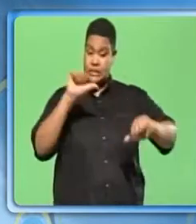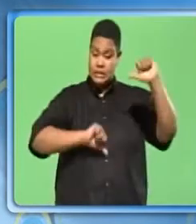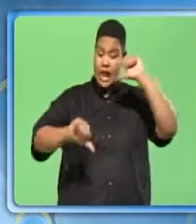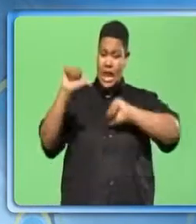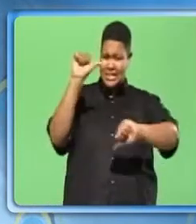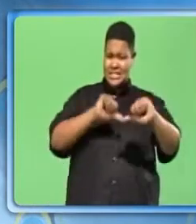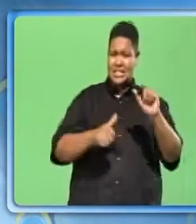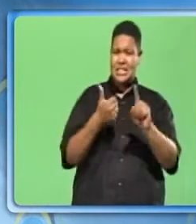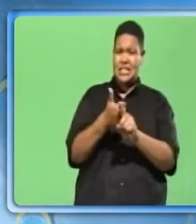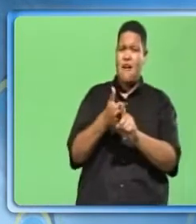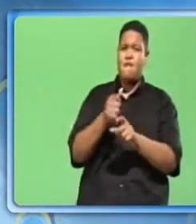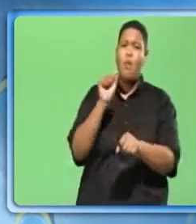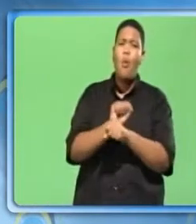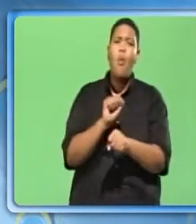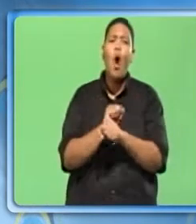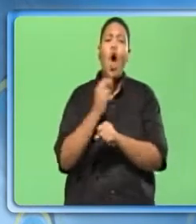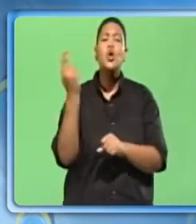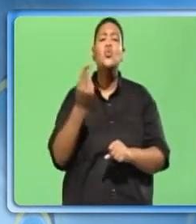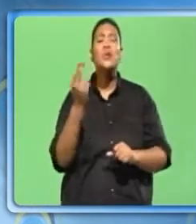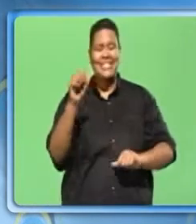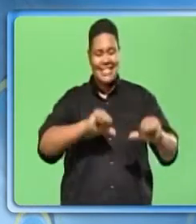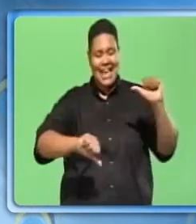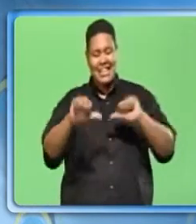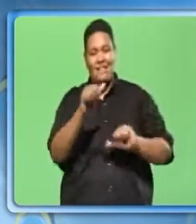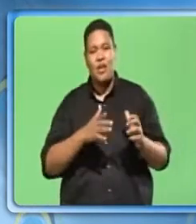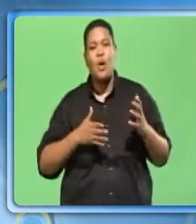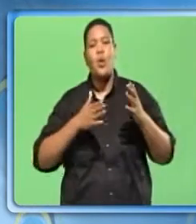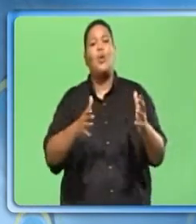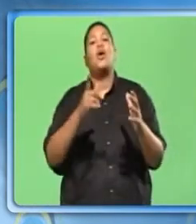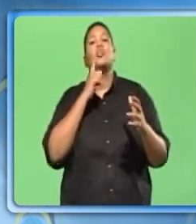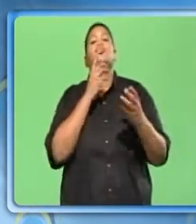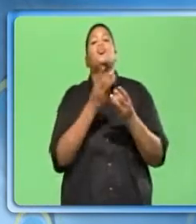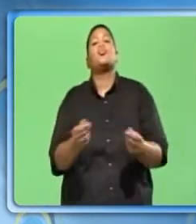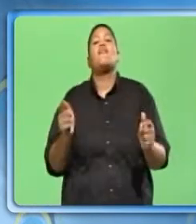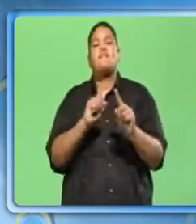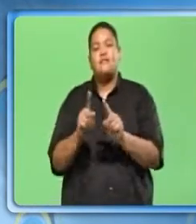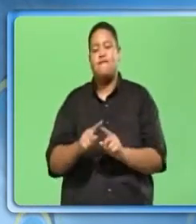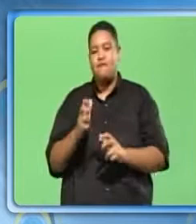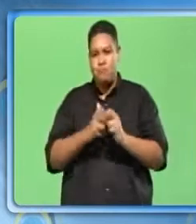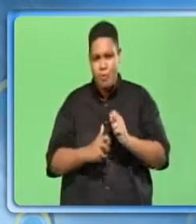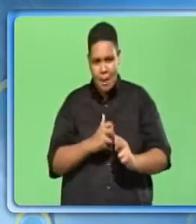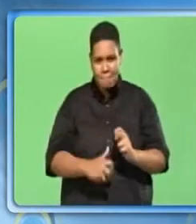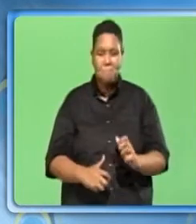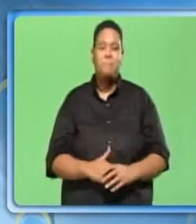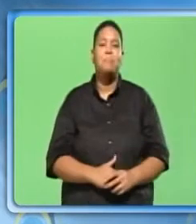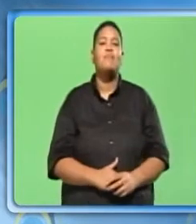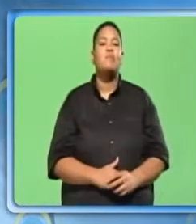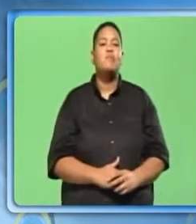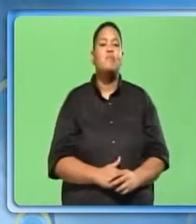Scientists work by using the scientific method to solve problems.